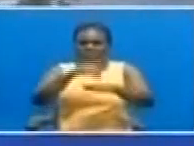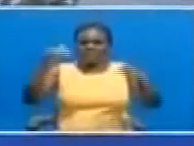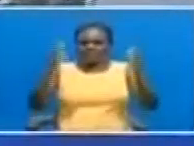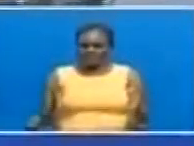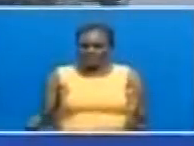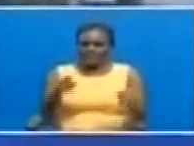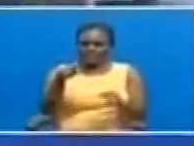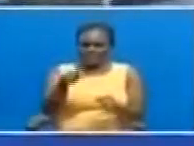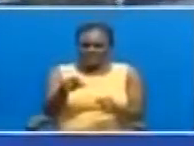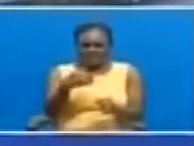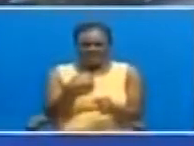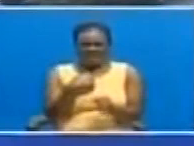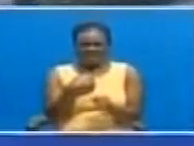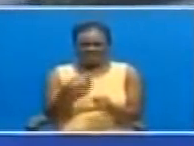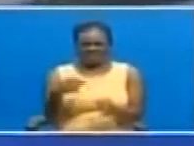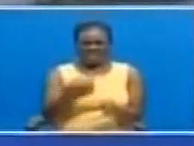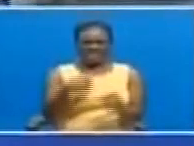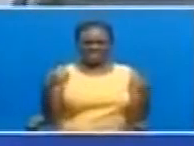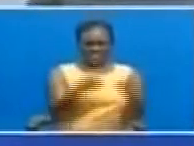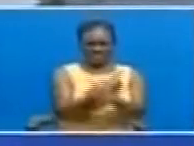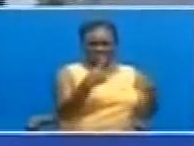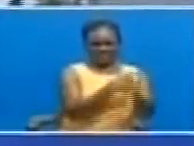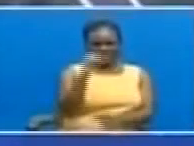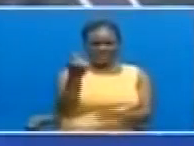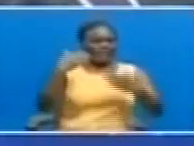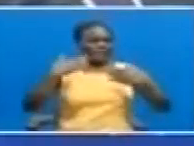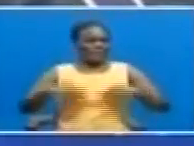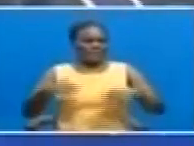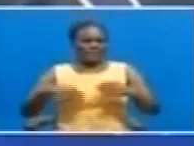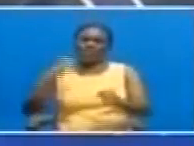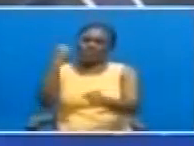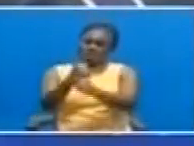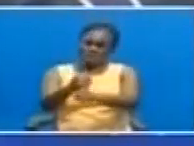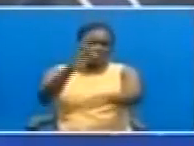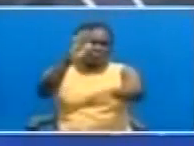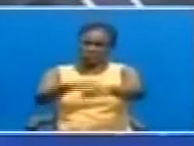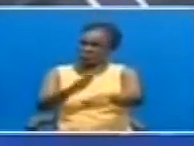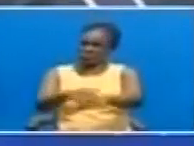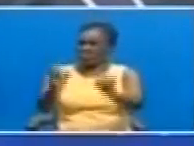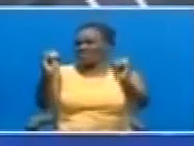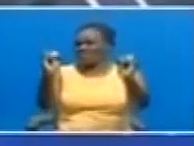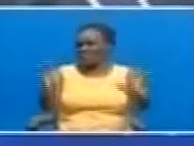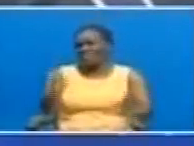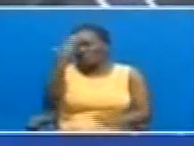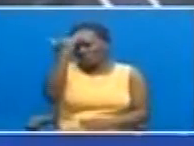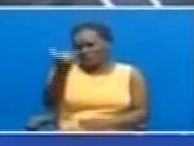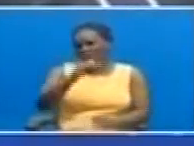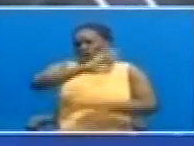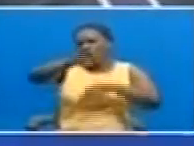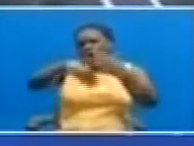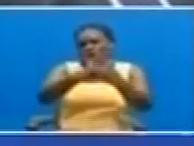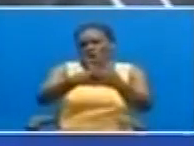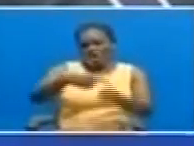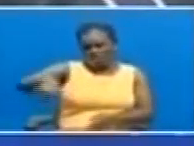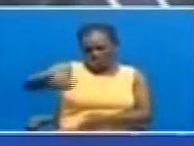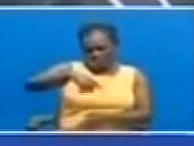something that has received varied reactions from Kenyans. Kazi itakuwa mzuri kwetu, sababu kama zizi zote tunapindukia